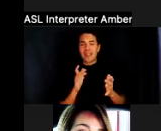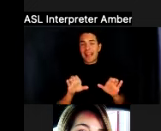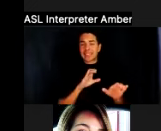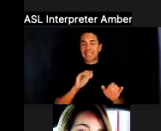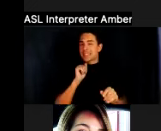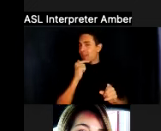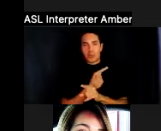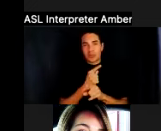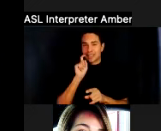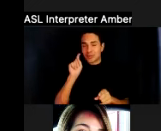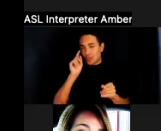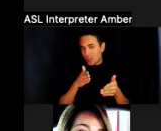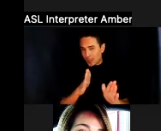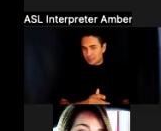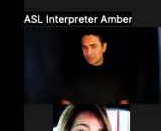Deb, will you go to the next slide?